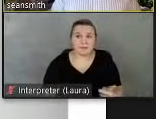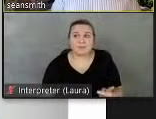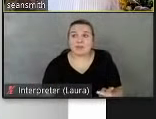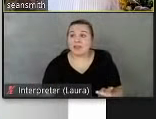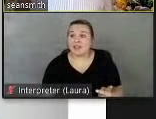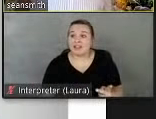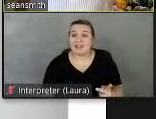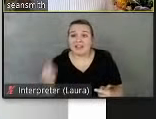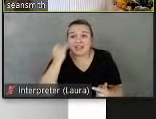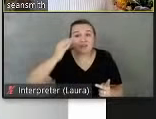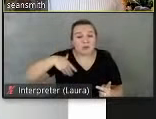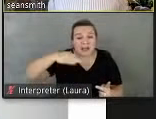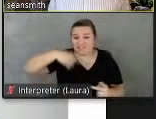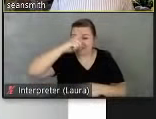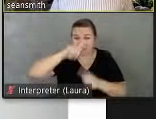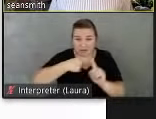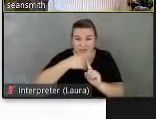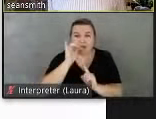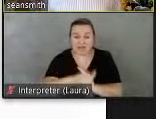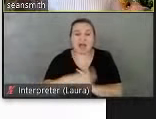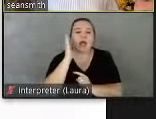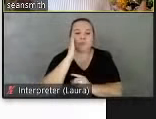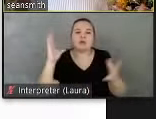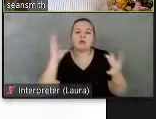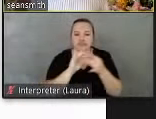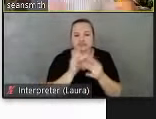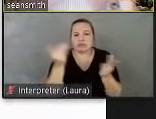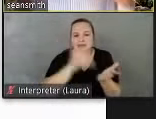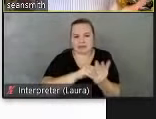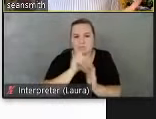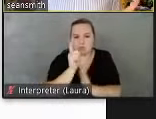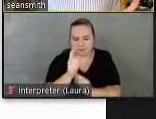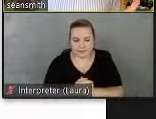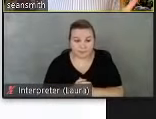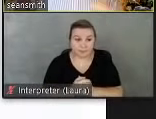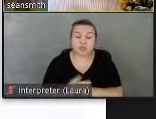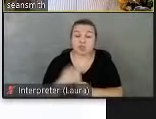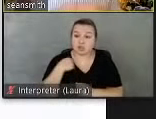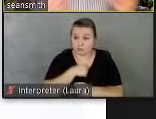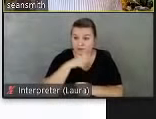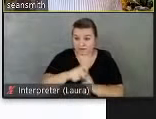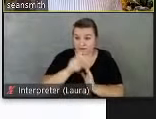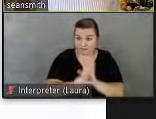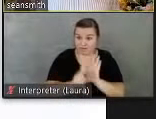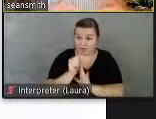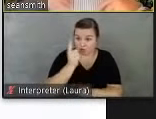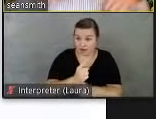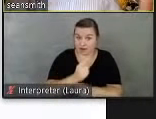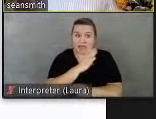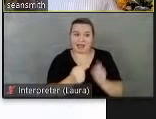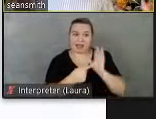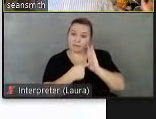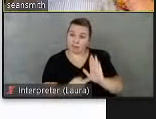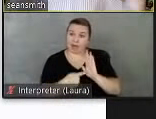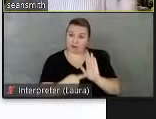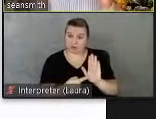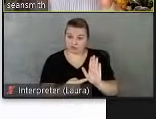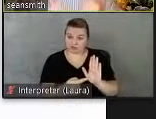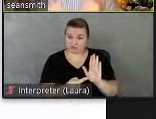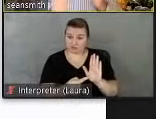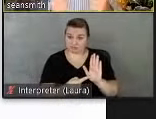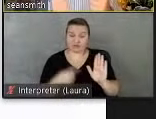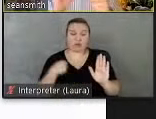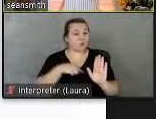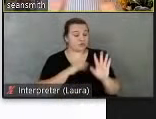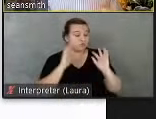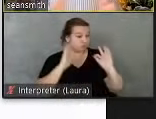I'll reinforce that in just a moment, okay? So all we need is video, right, Sean? And we need a model. It's all we need and we'll be